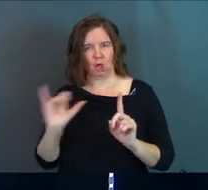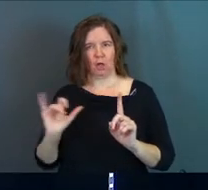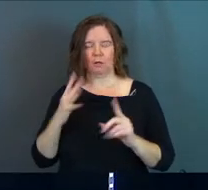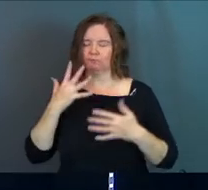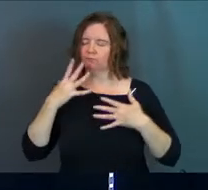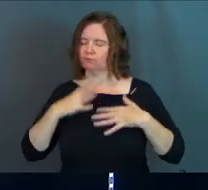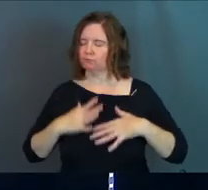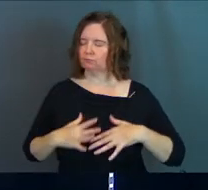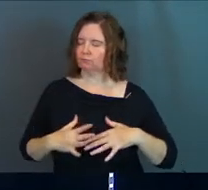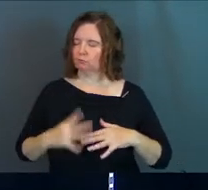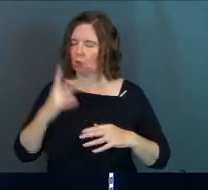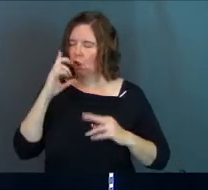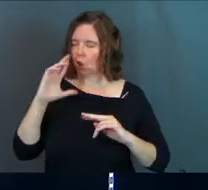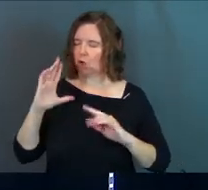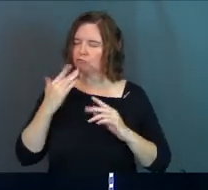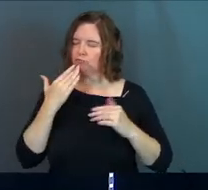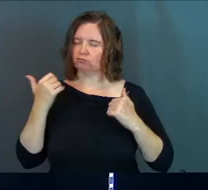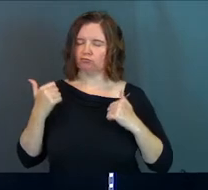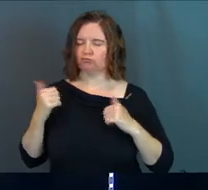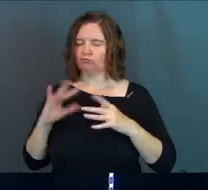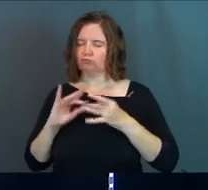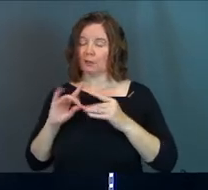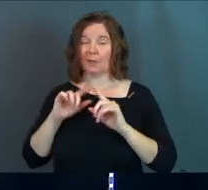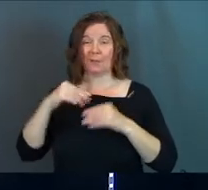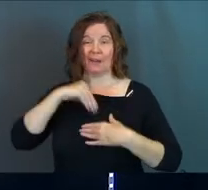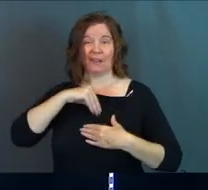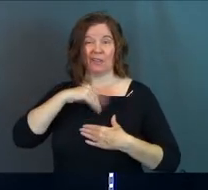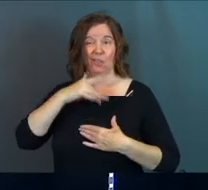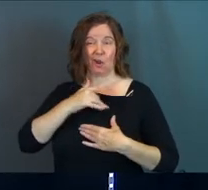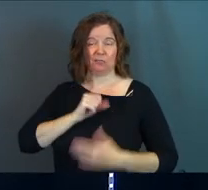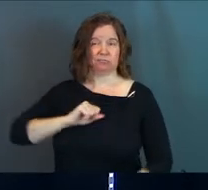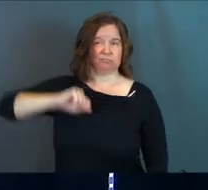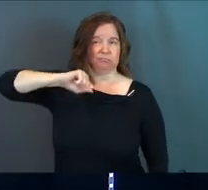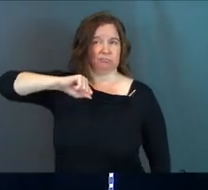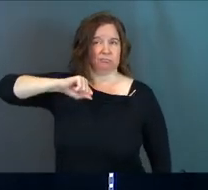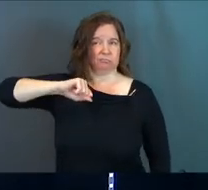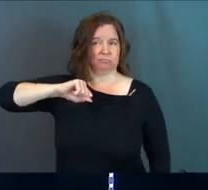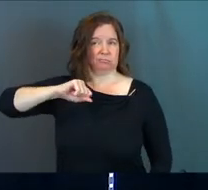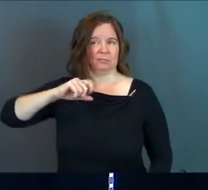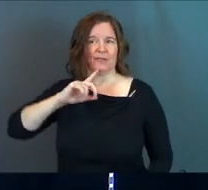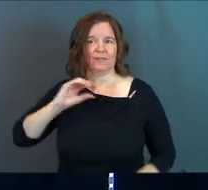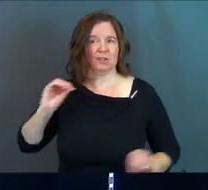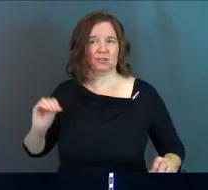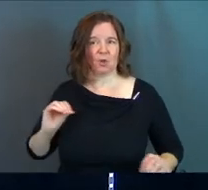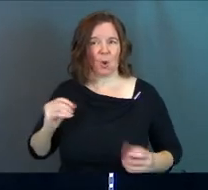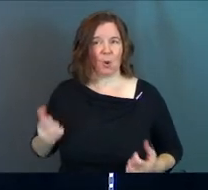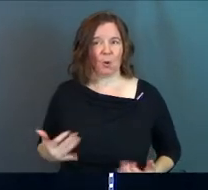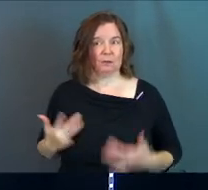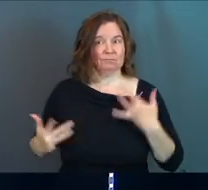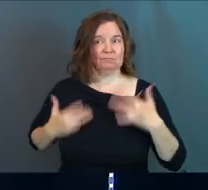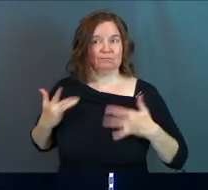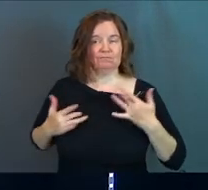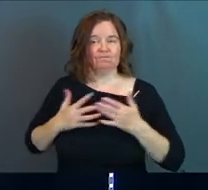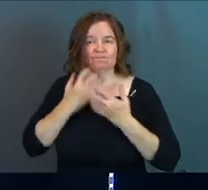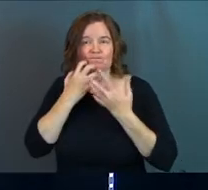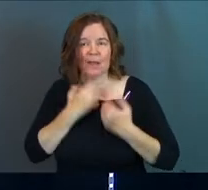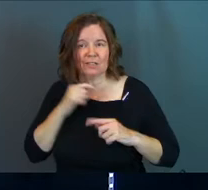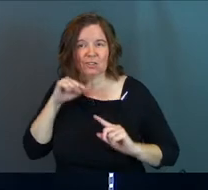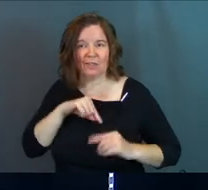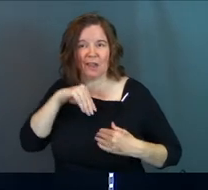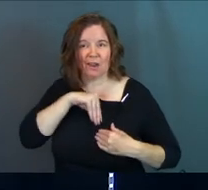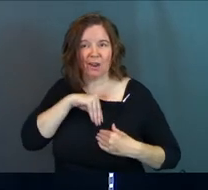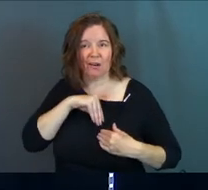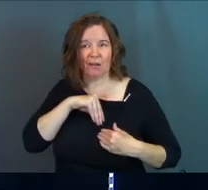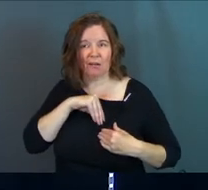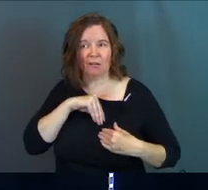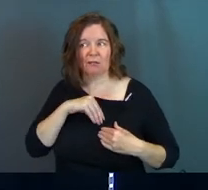so that other people give us a pat on the back. He's like, but if the heart is not engaged, if there's no fire there, that's